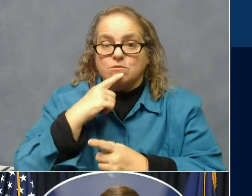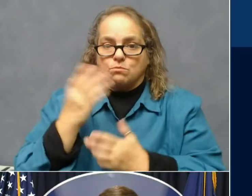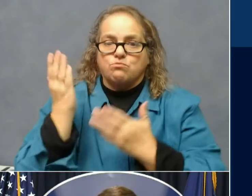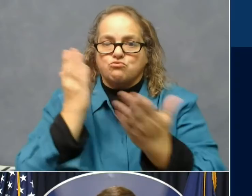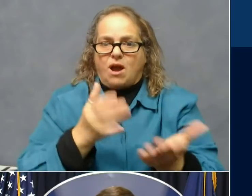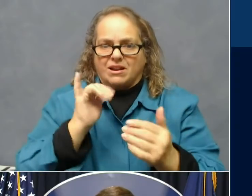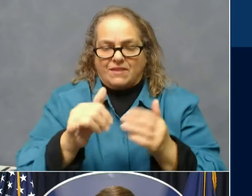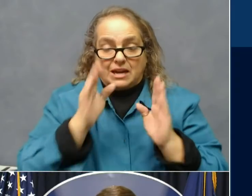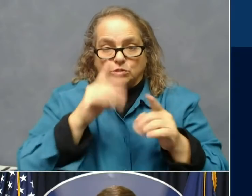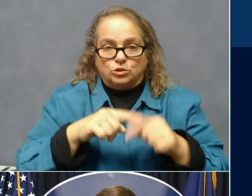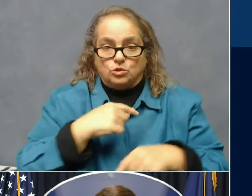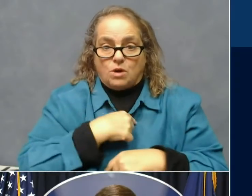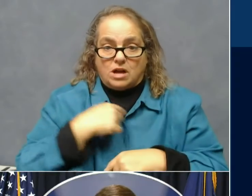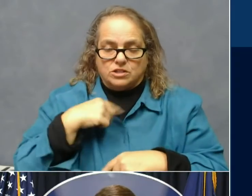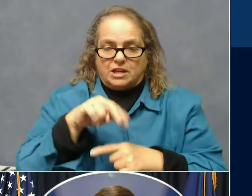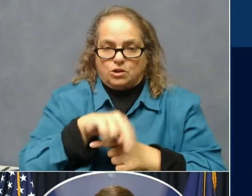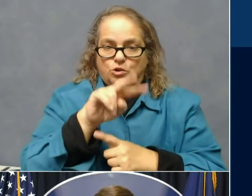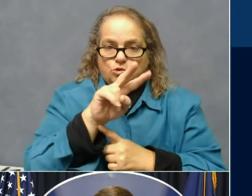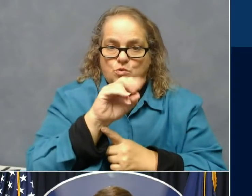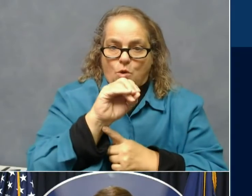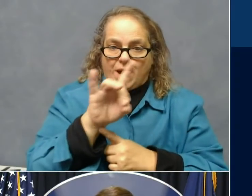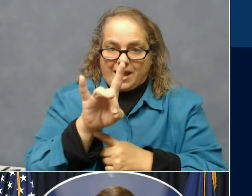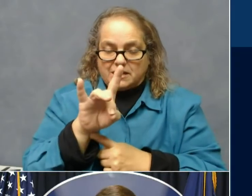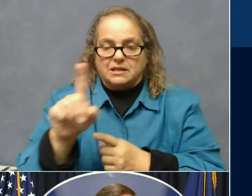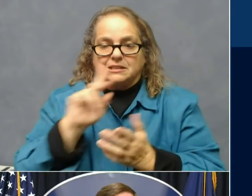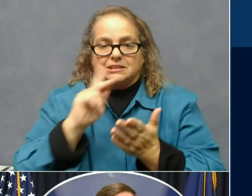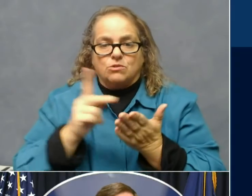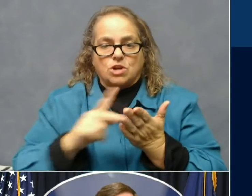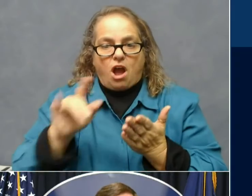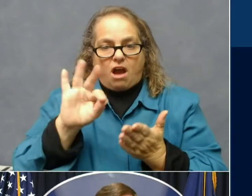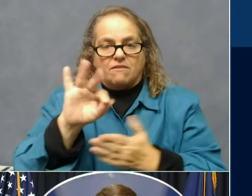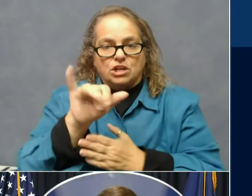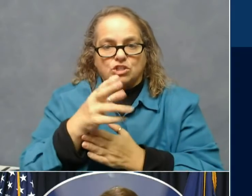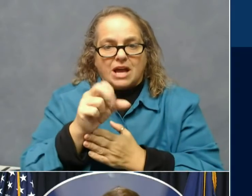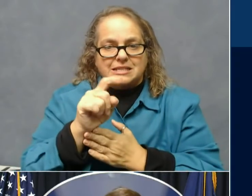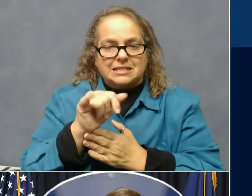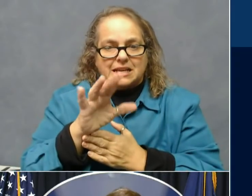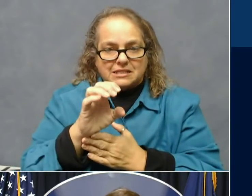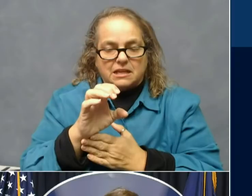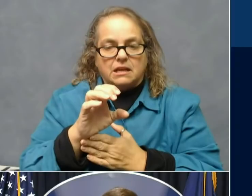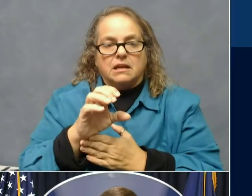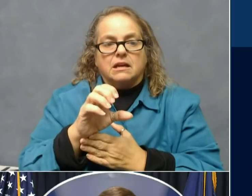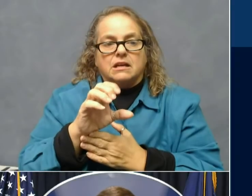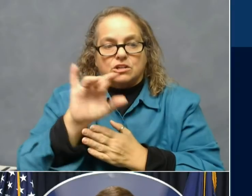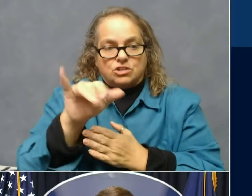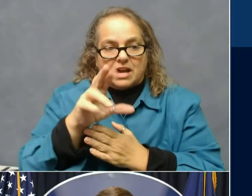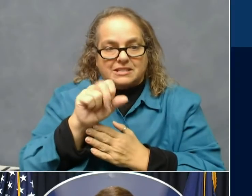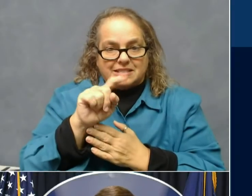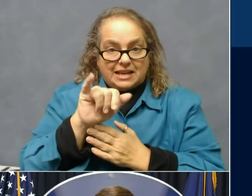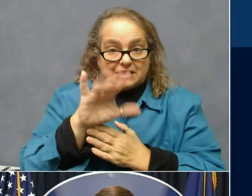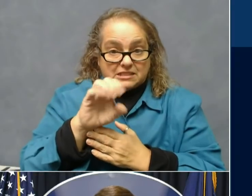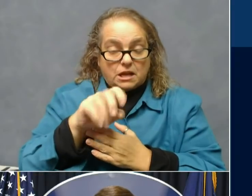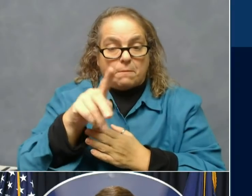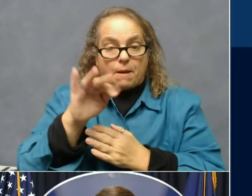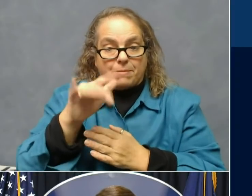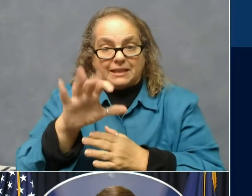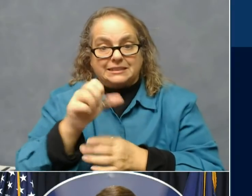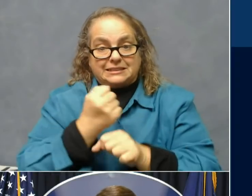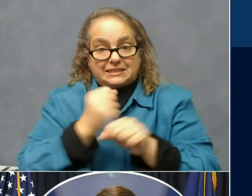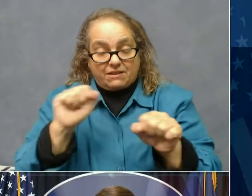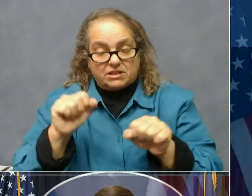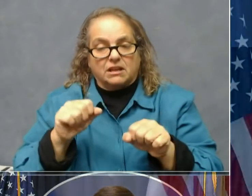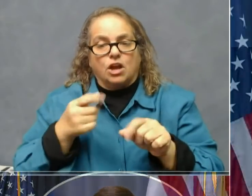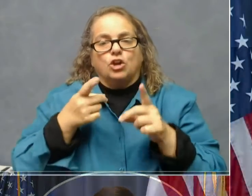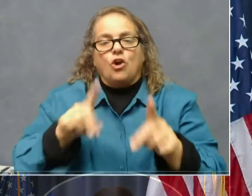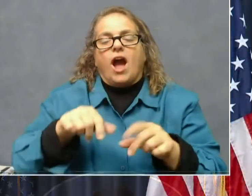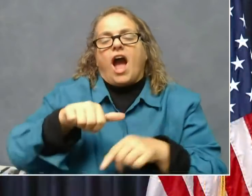the secretary of the Justice and Public Safety Cabinet under another Beshear, seeking to stop the unregulated, untaxed,